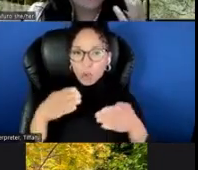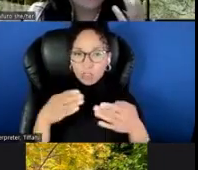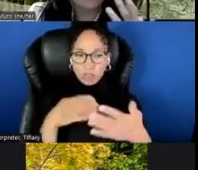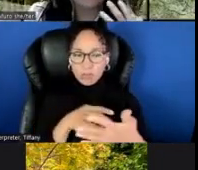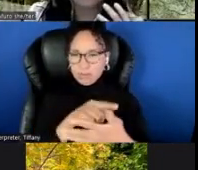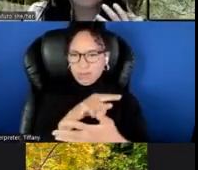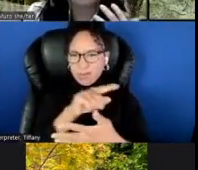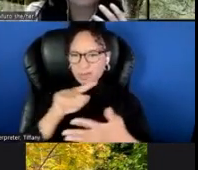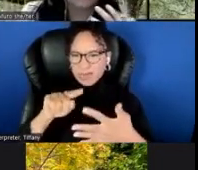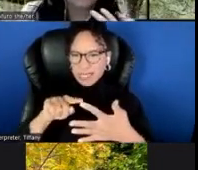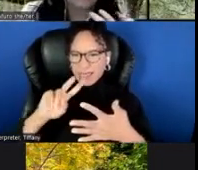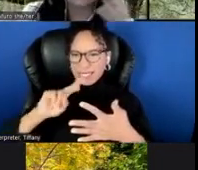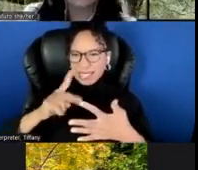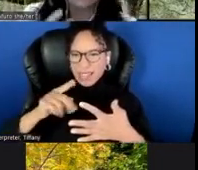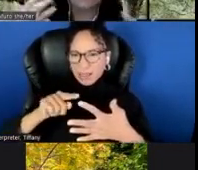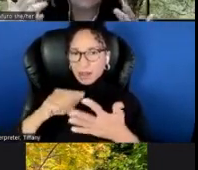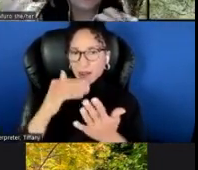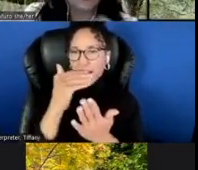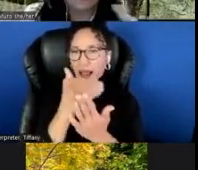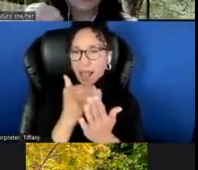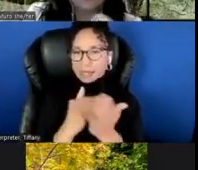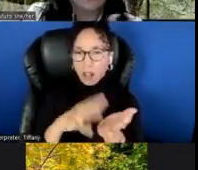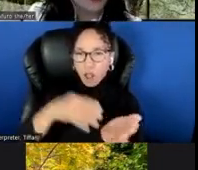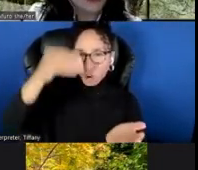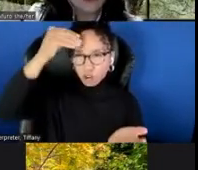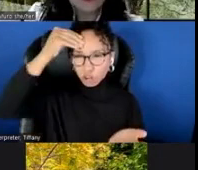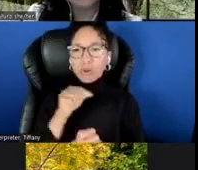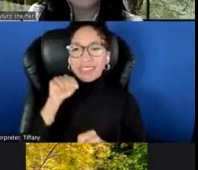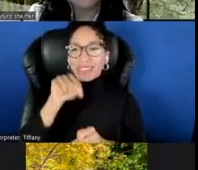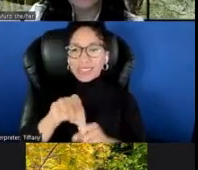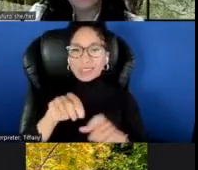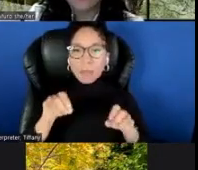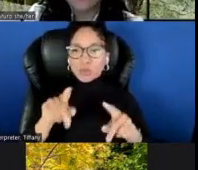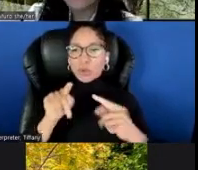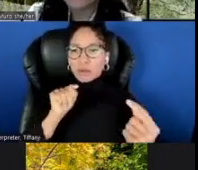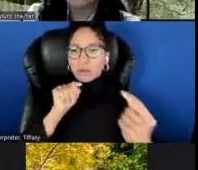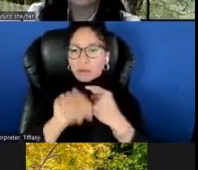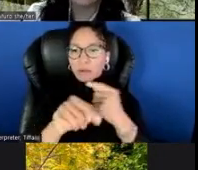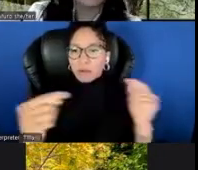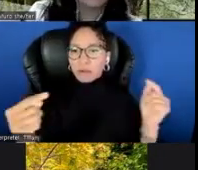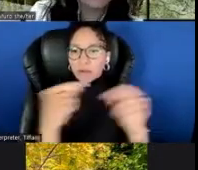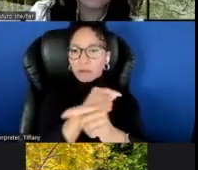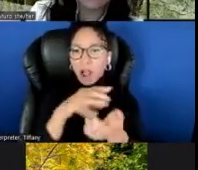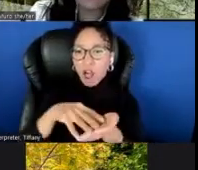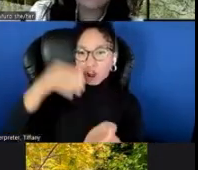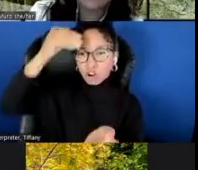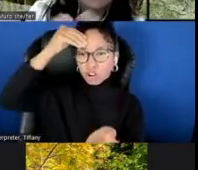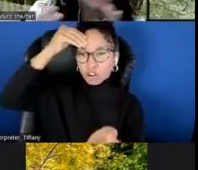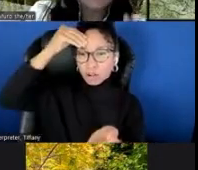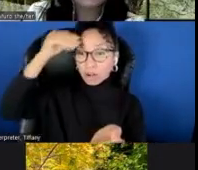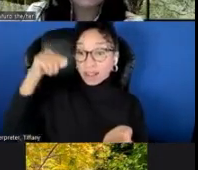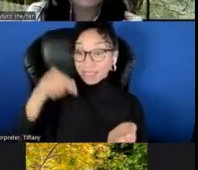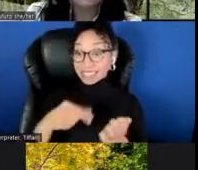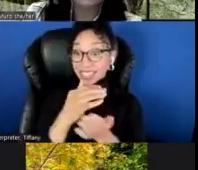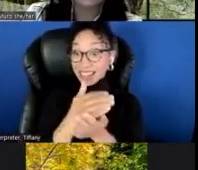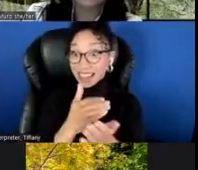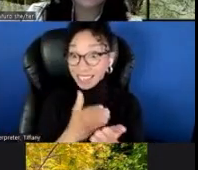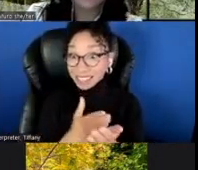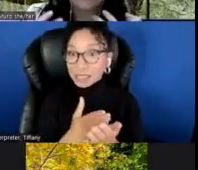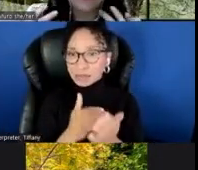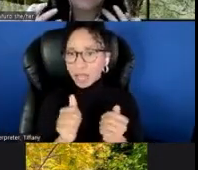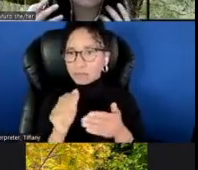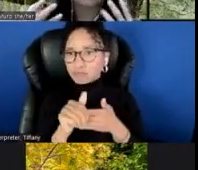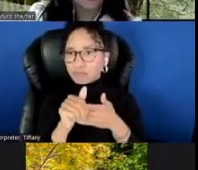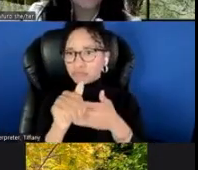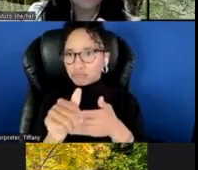we share and we want to create a space that's multi-directional, multi-learning. As we learn, those lessons can leave. We also want to